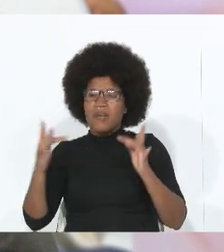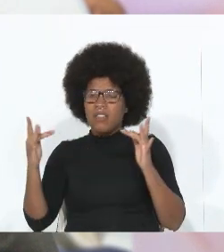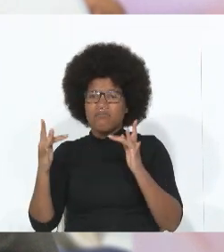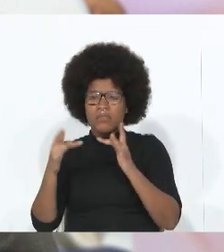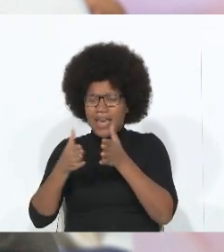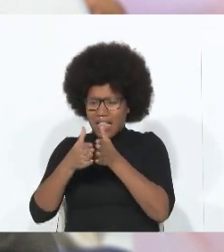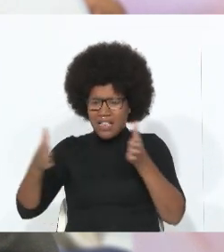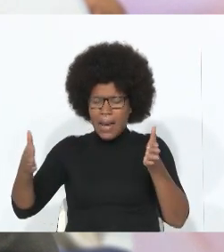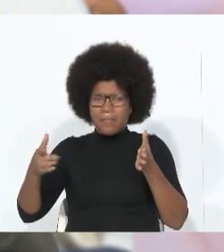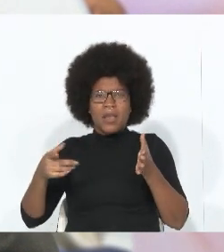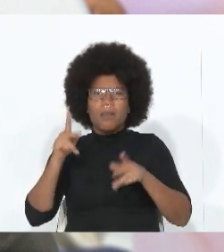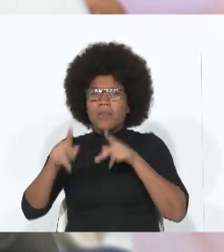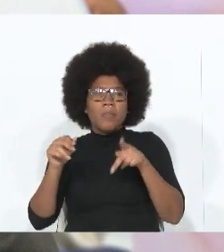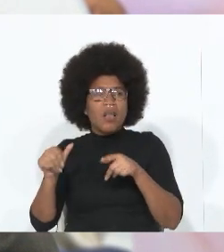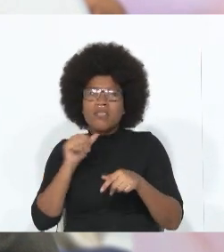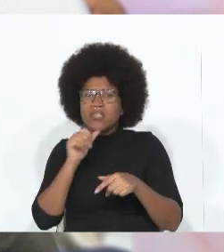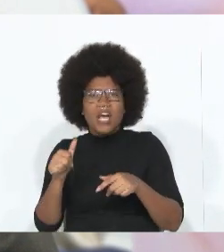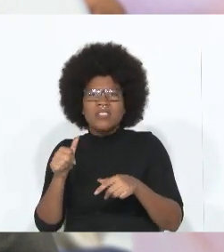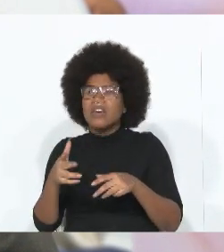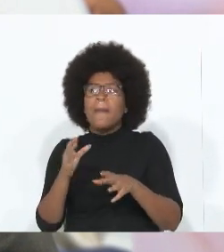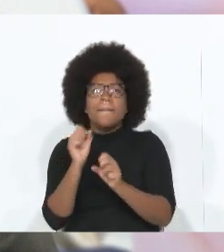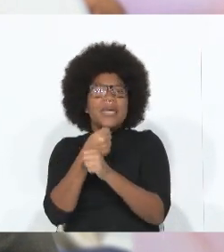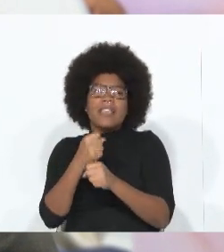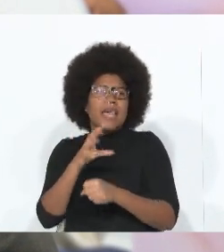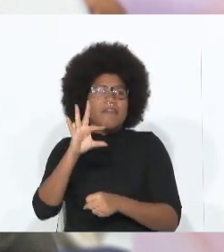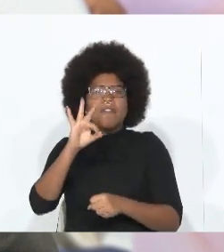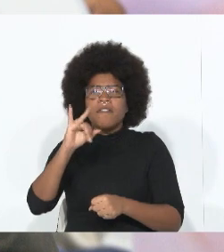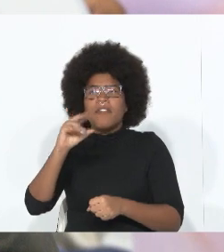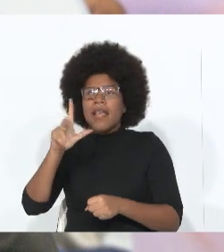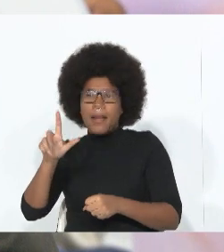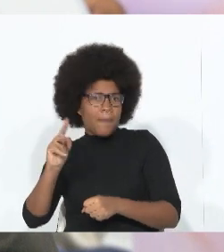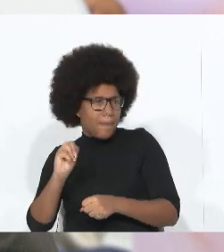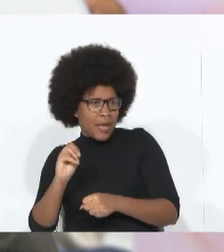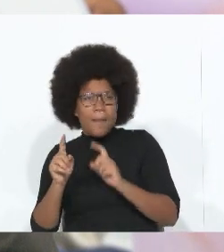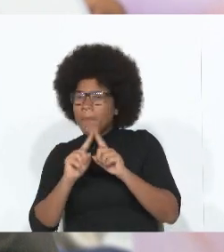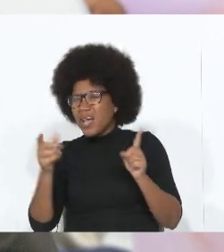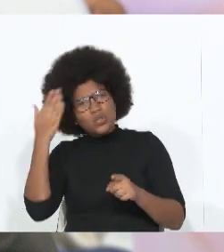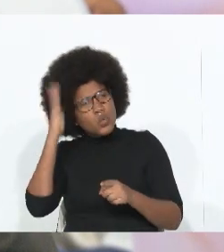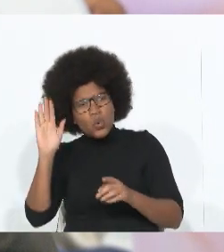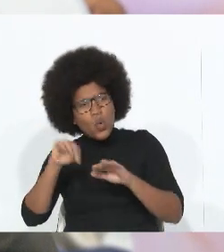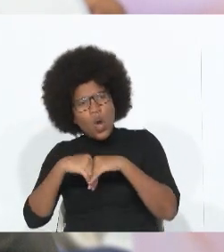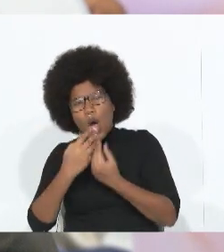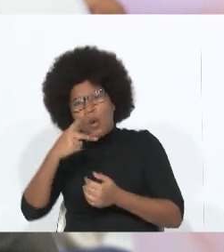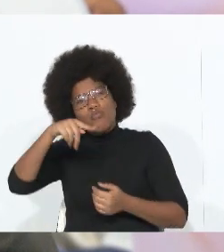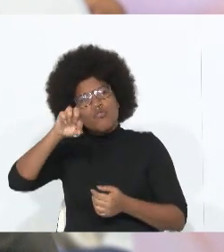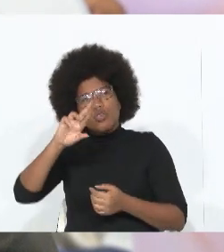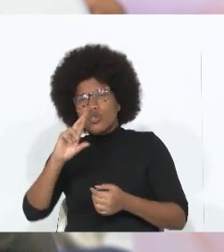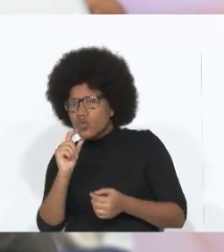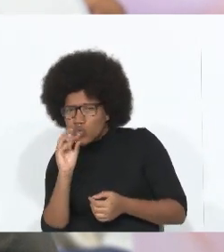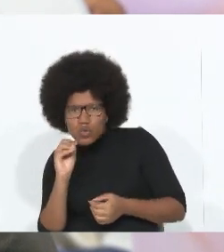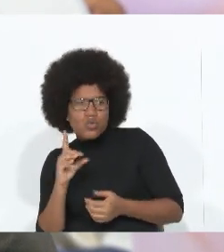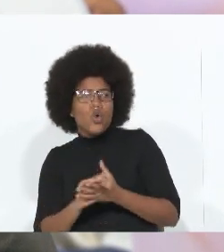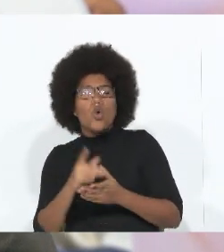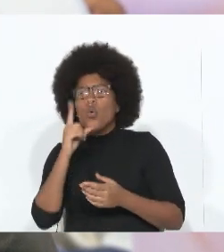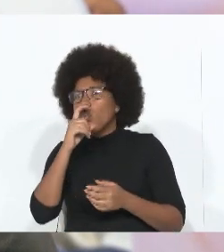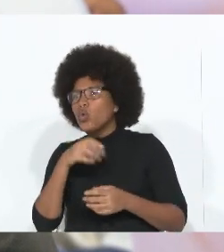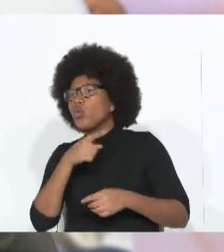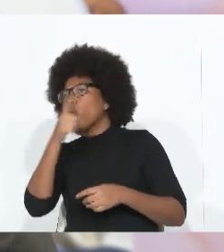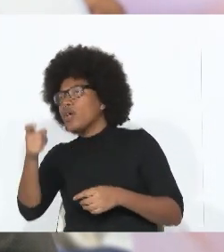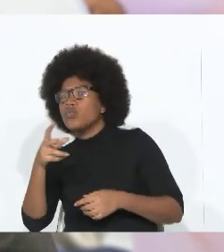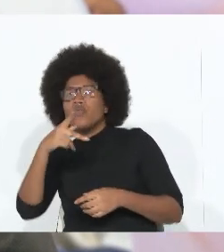as much as possible, you have persons saying, oh, I want to make a film, but they don't know how to produce it. Produce it meaning who you're going to for product